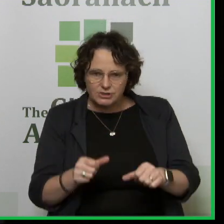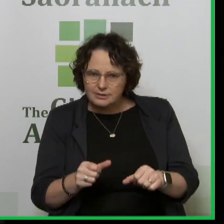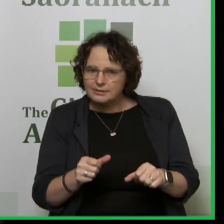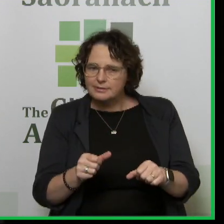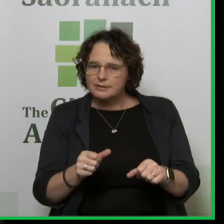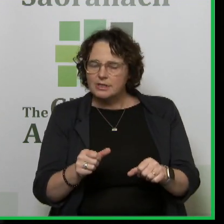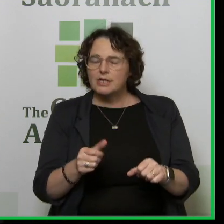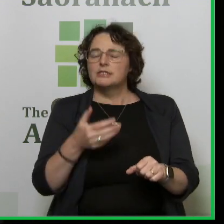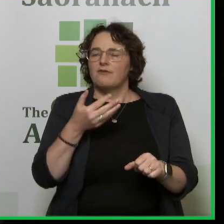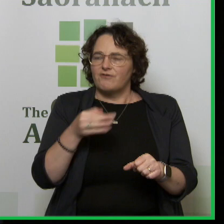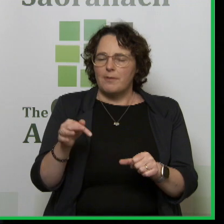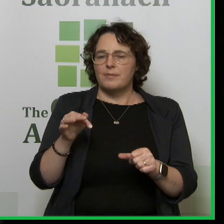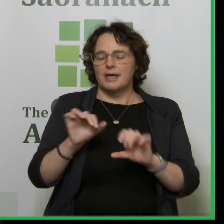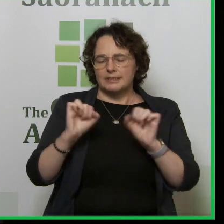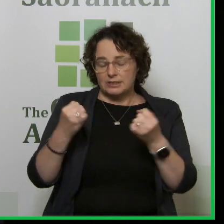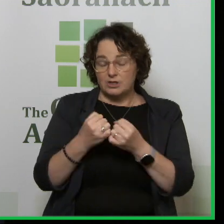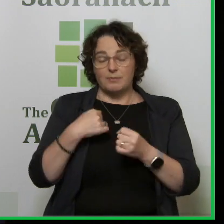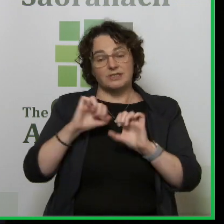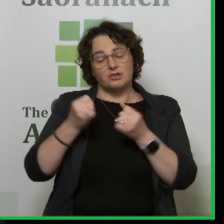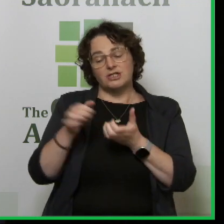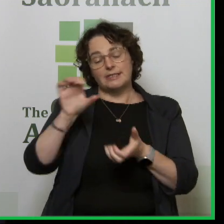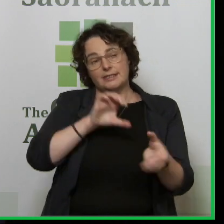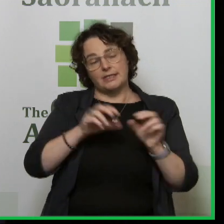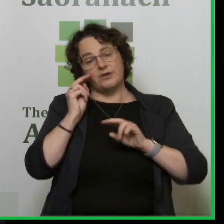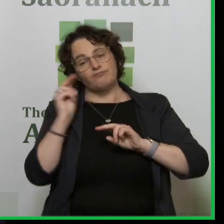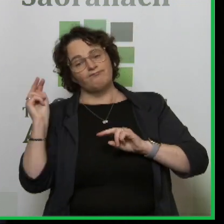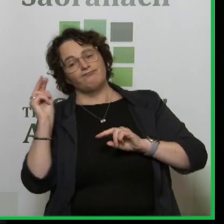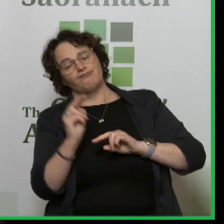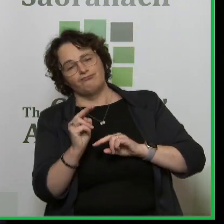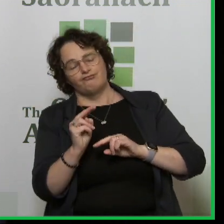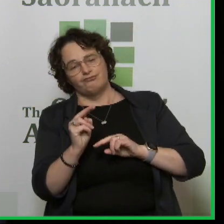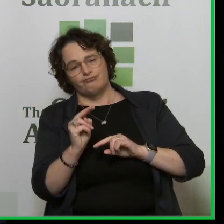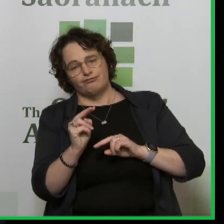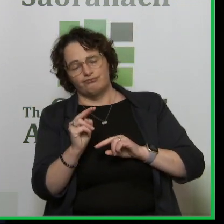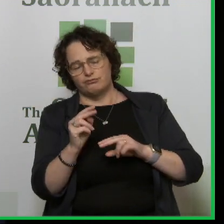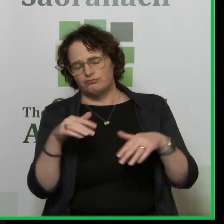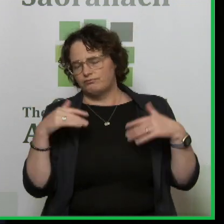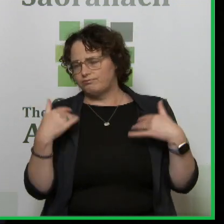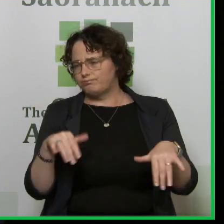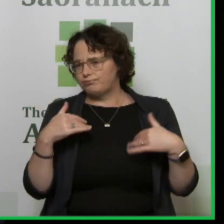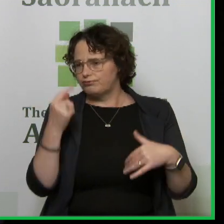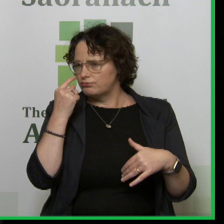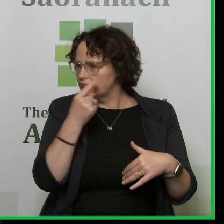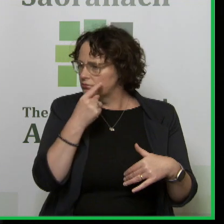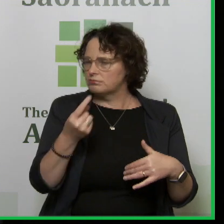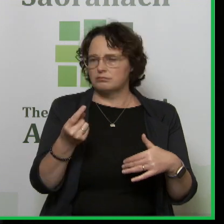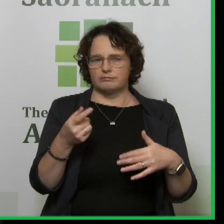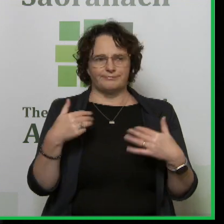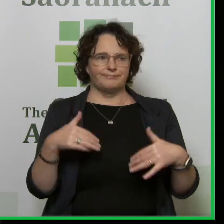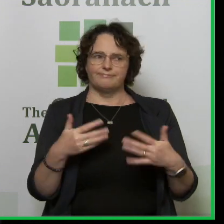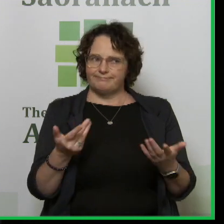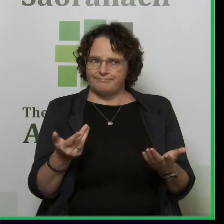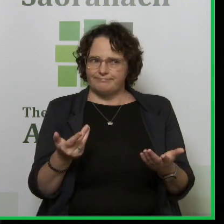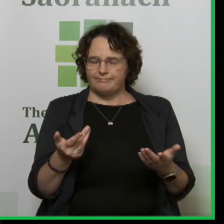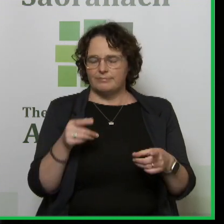from a scientific, I'm a social scientist, from a scientific point of view is absolutely overwhelming. So I'm